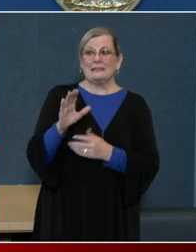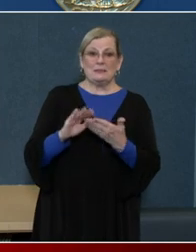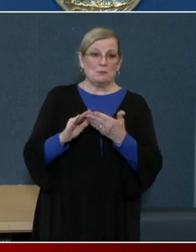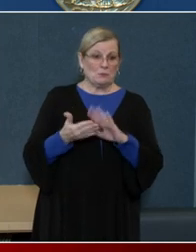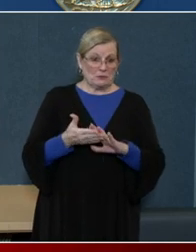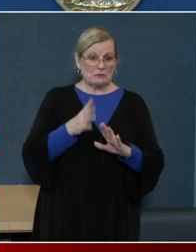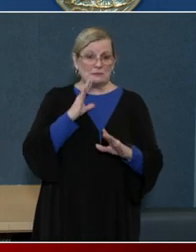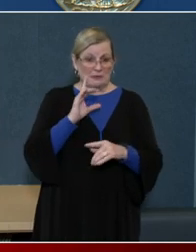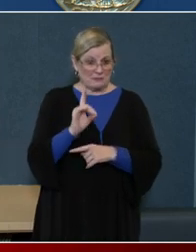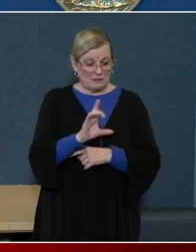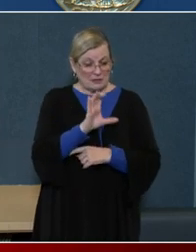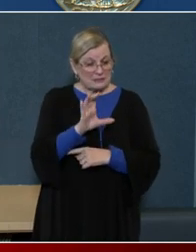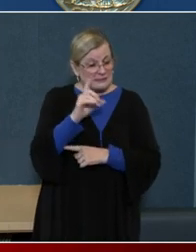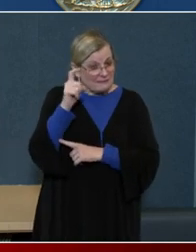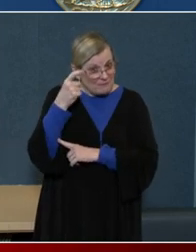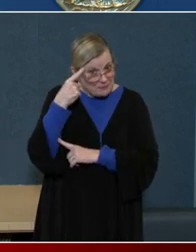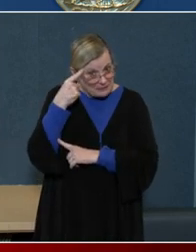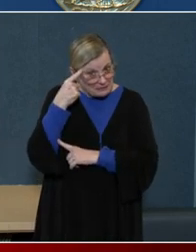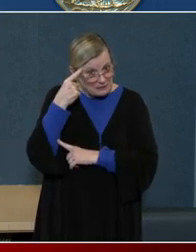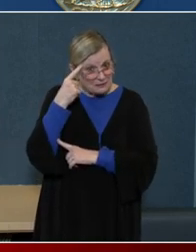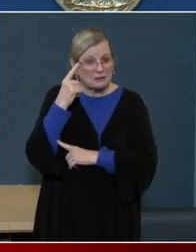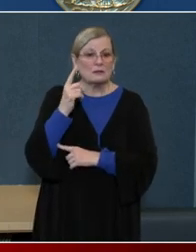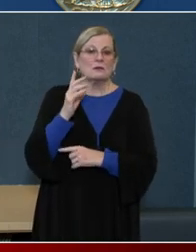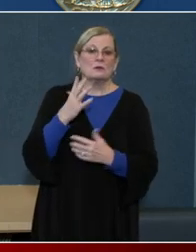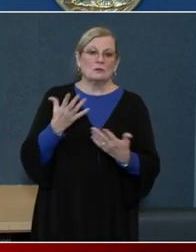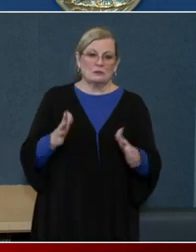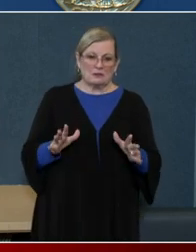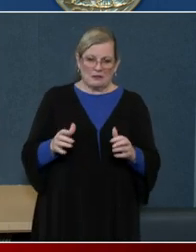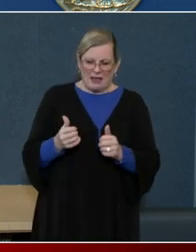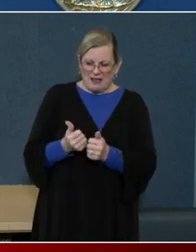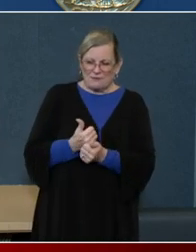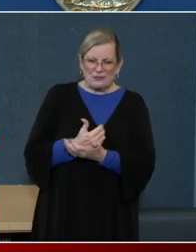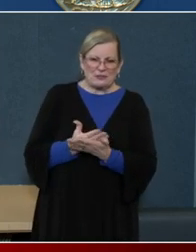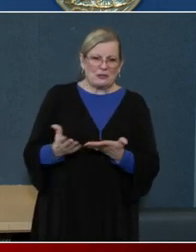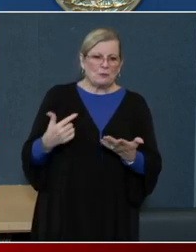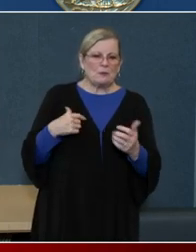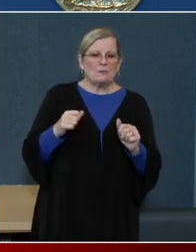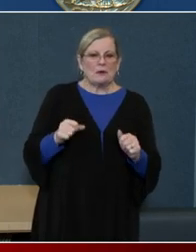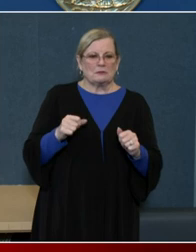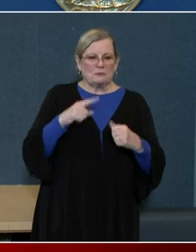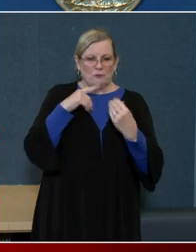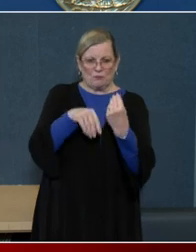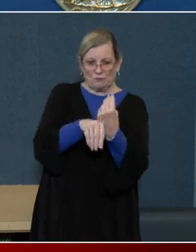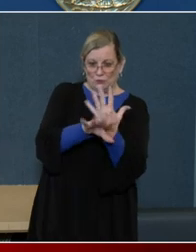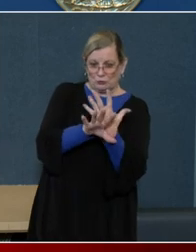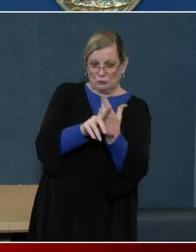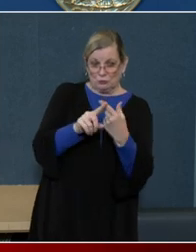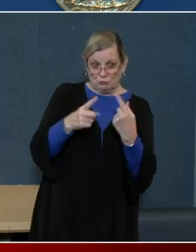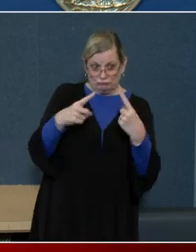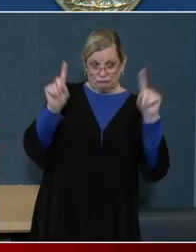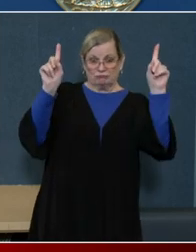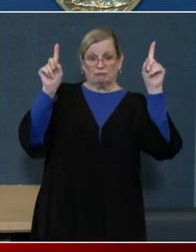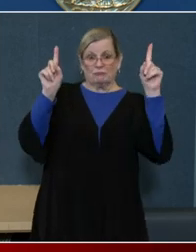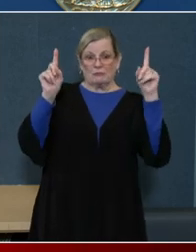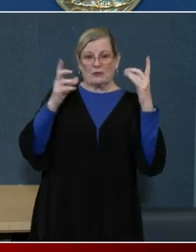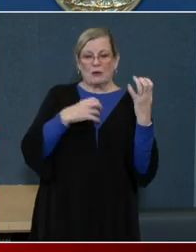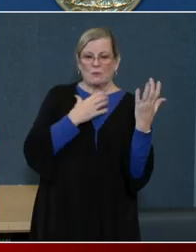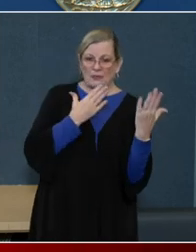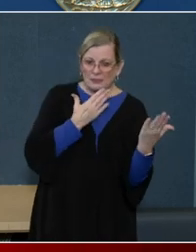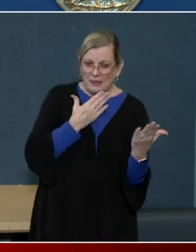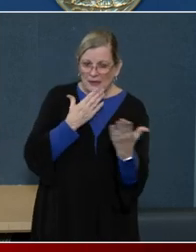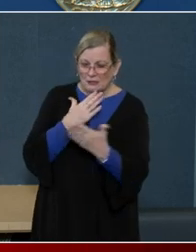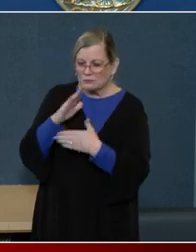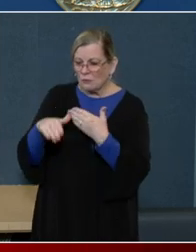doing everything that we can to make distance learning work. And I want to thank the teachers and the staff